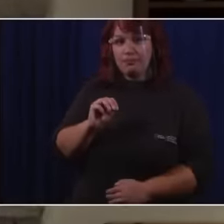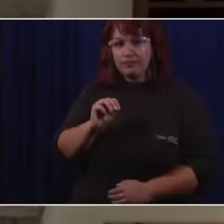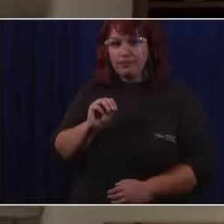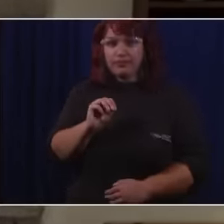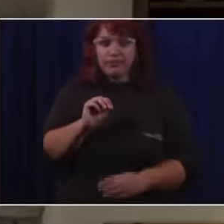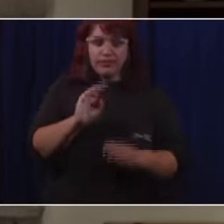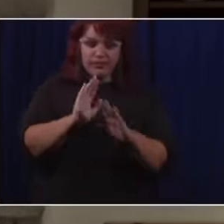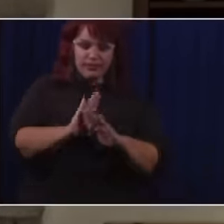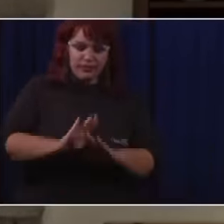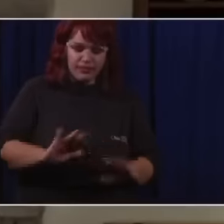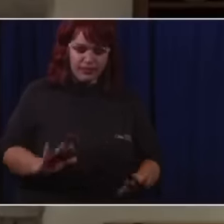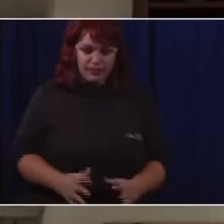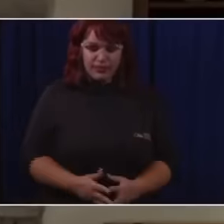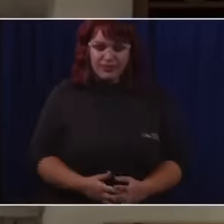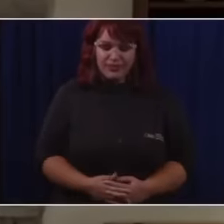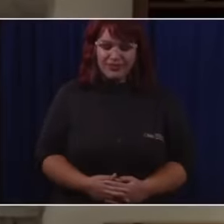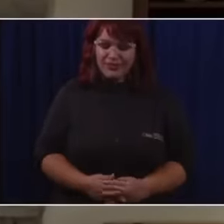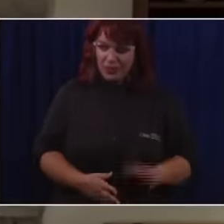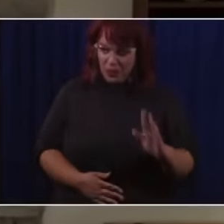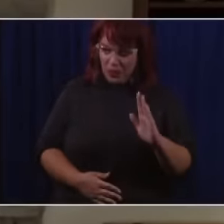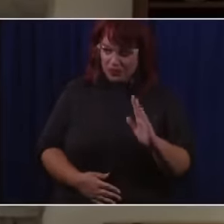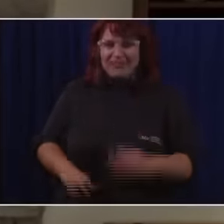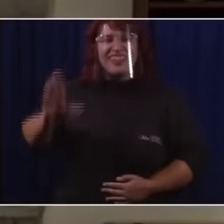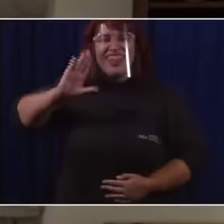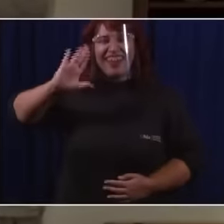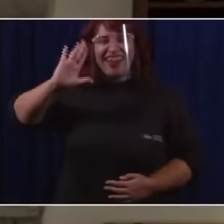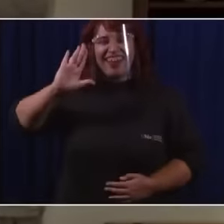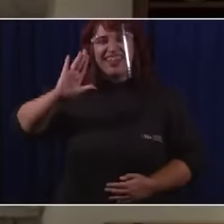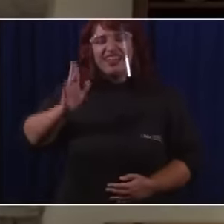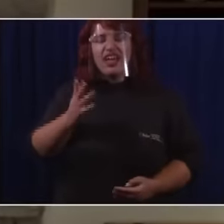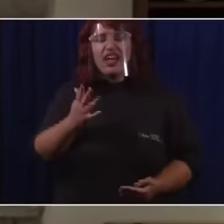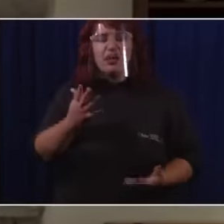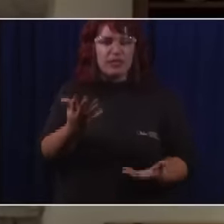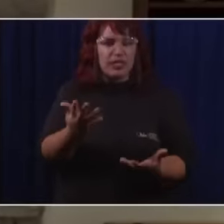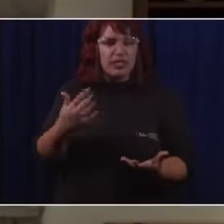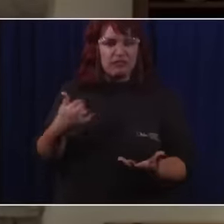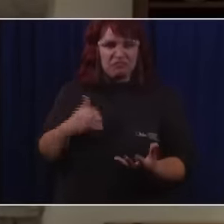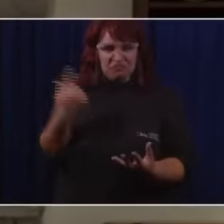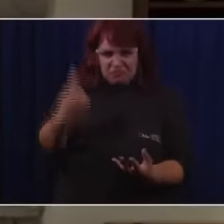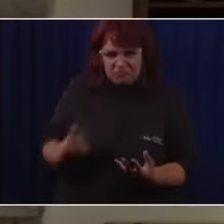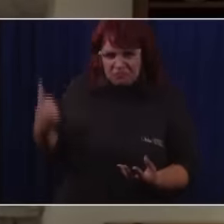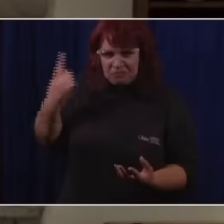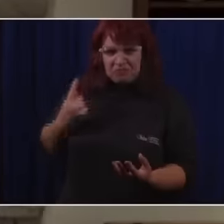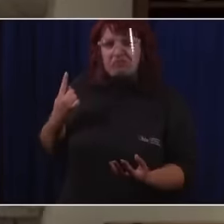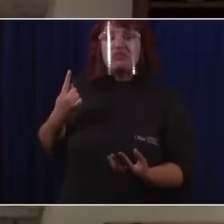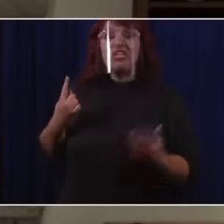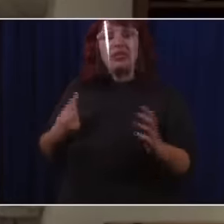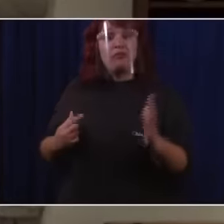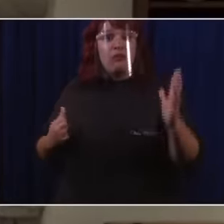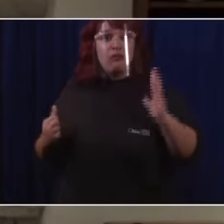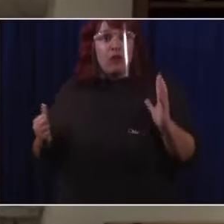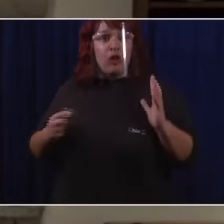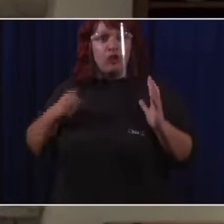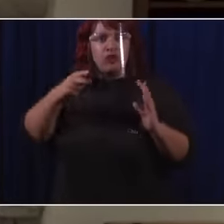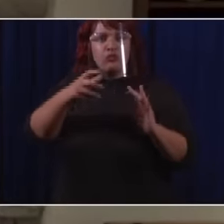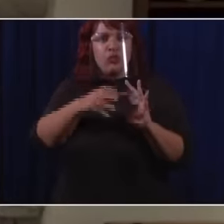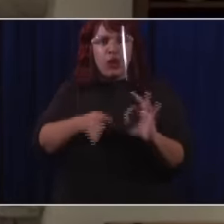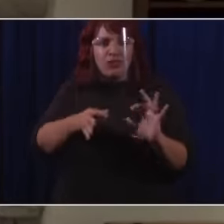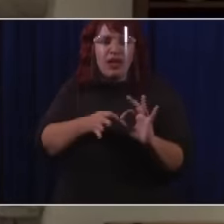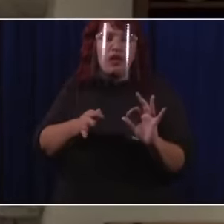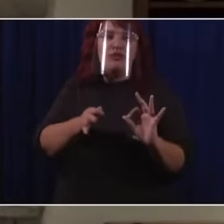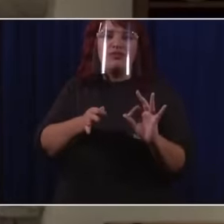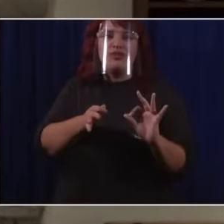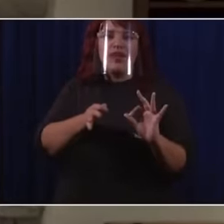Hey, Laura. Hi, Governor. We were wondering, you've talked a little bit about